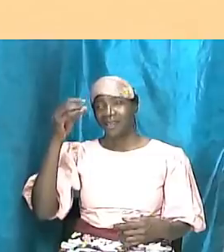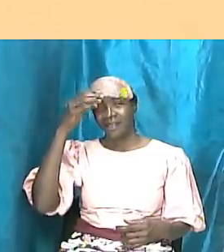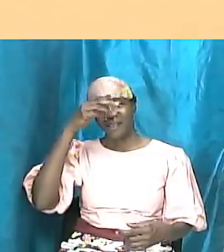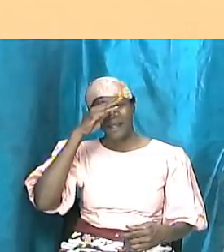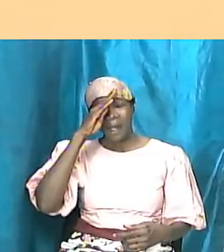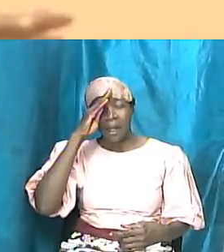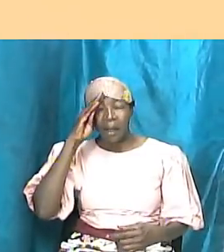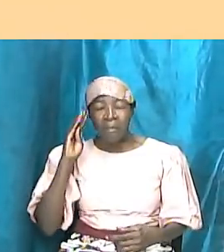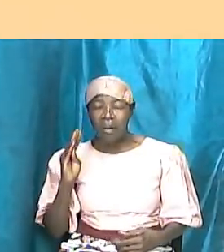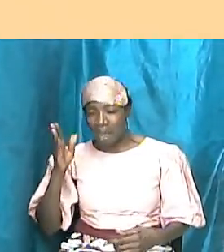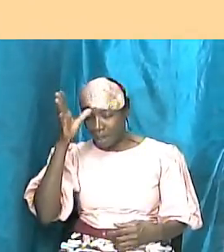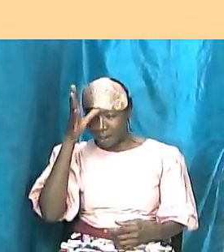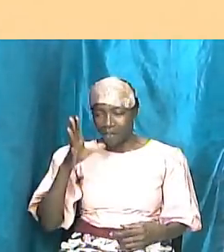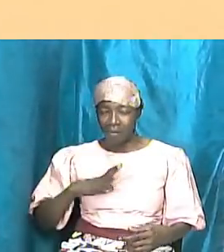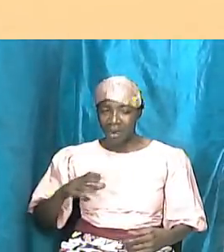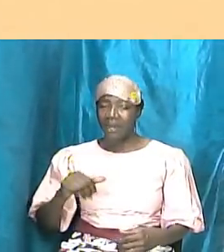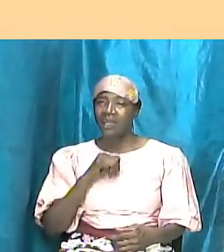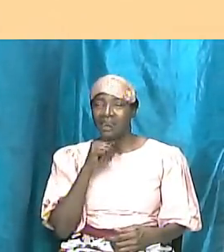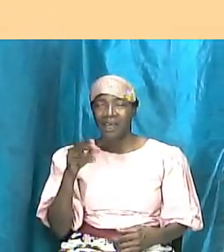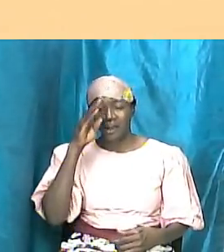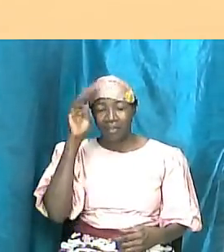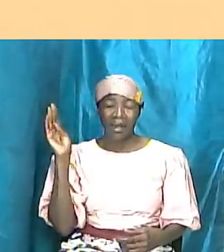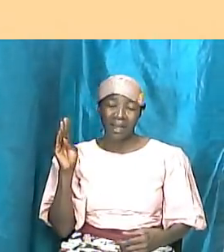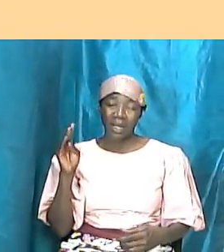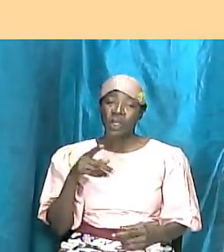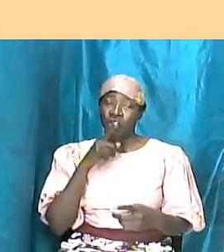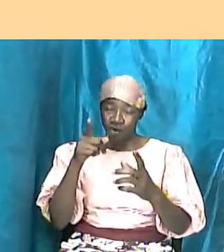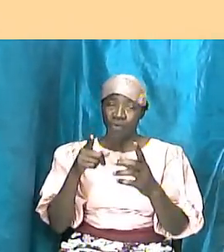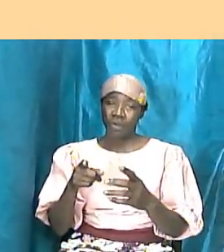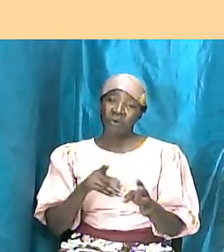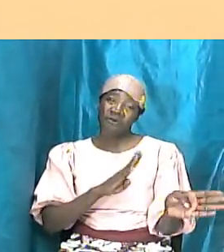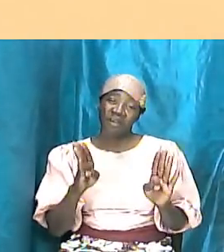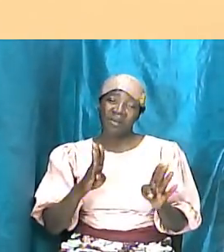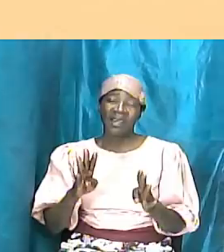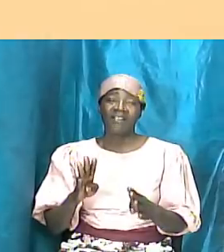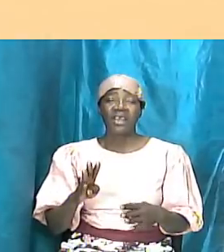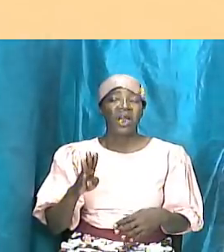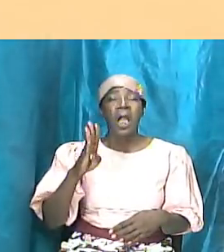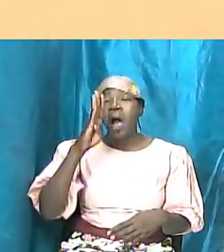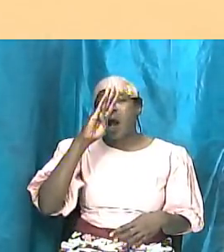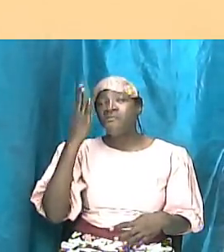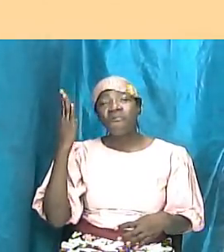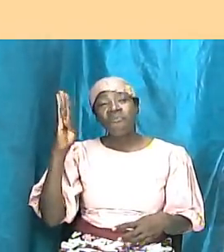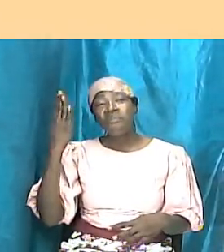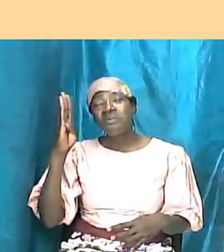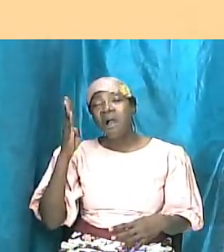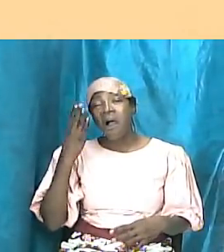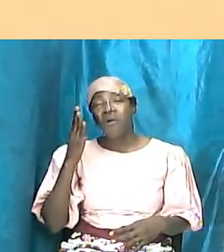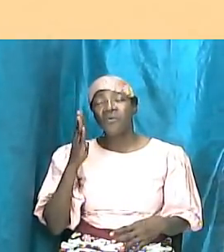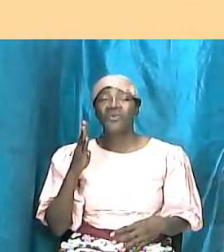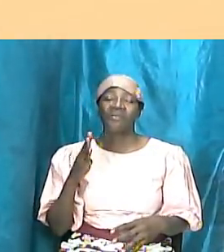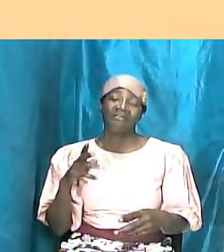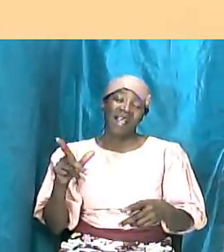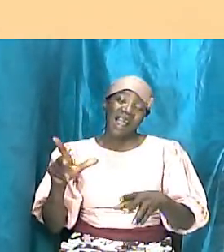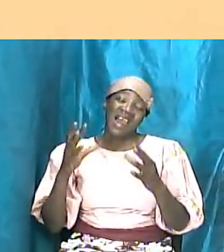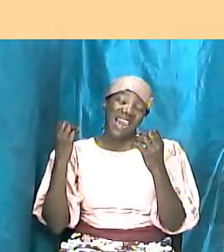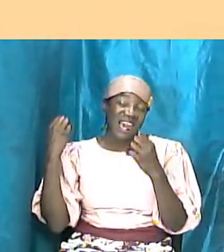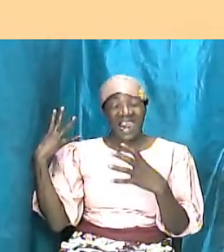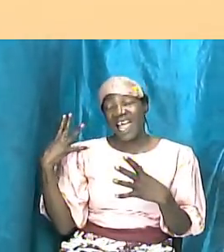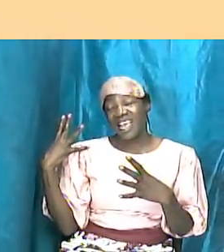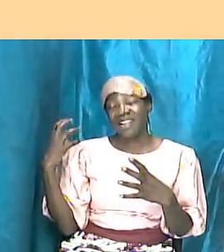you variation of brown. Light brown, very light brown, dark